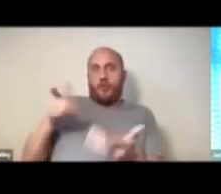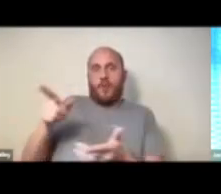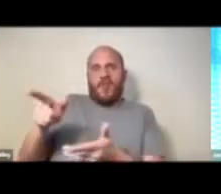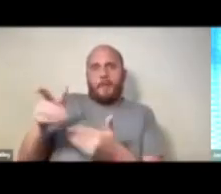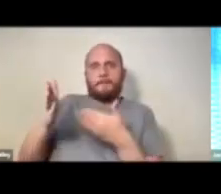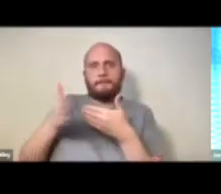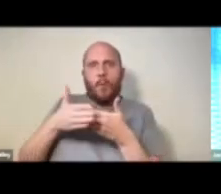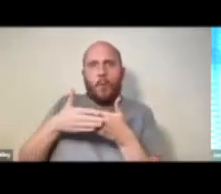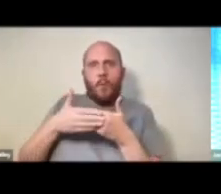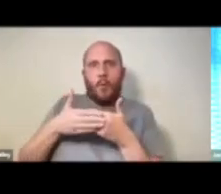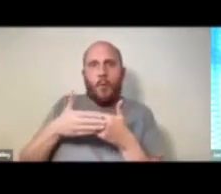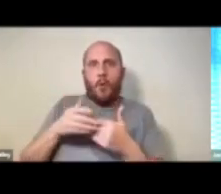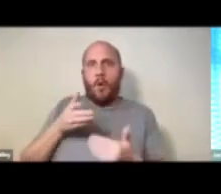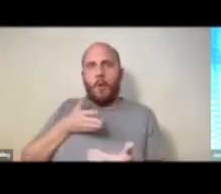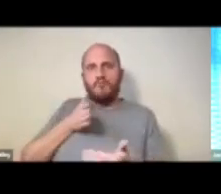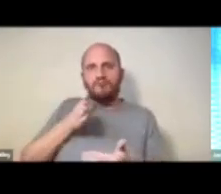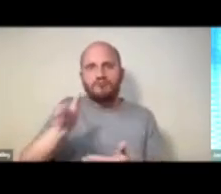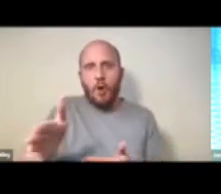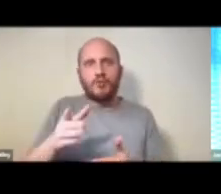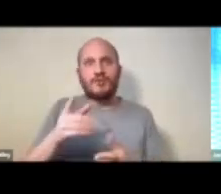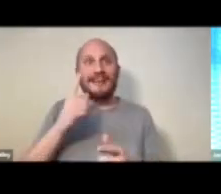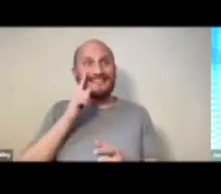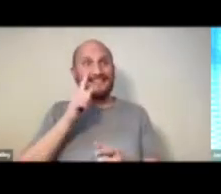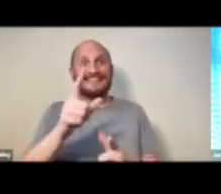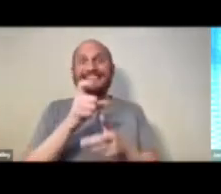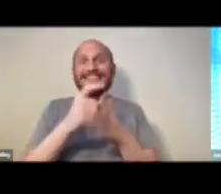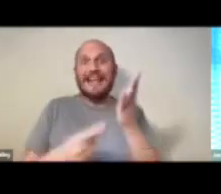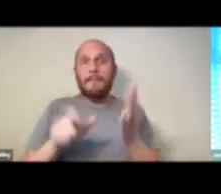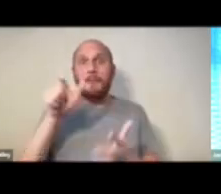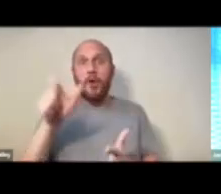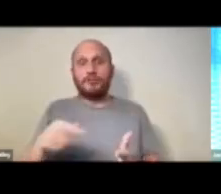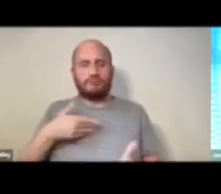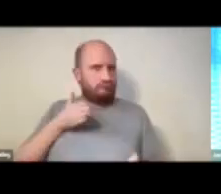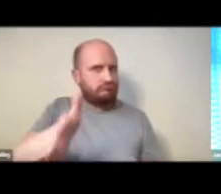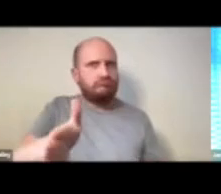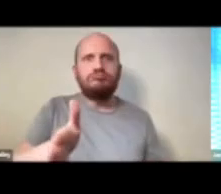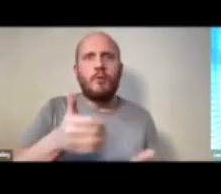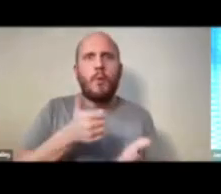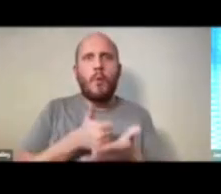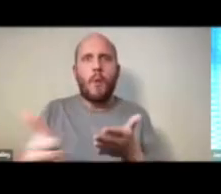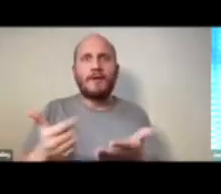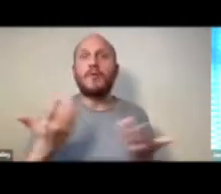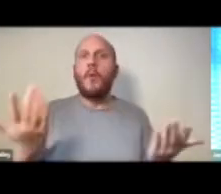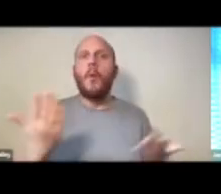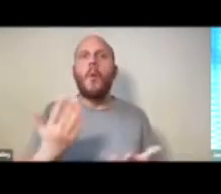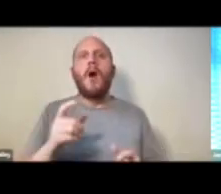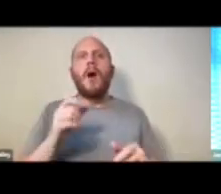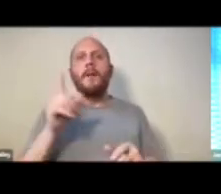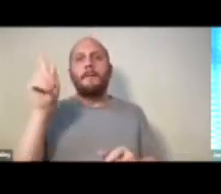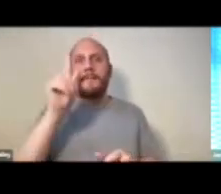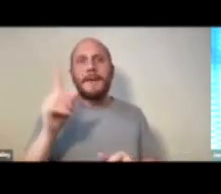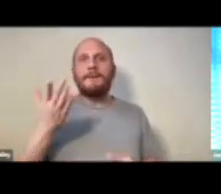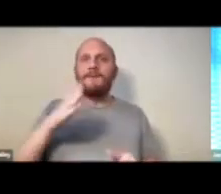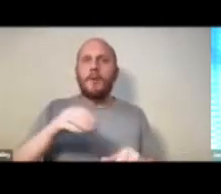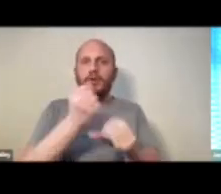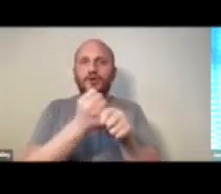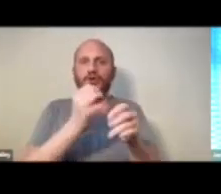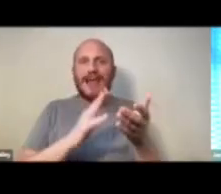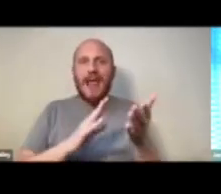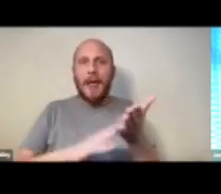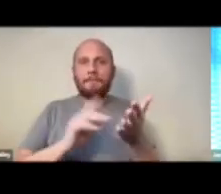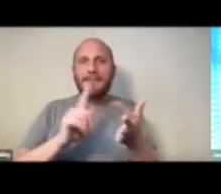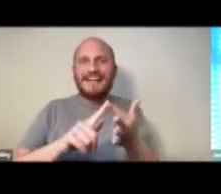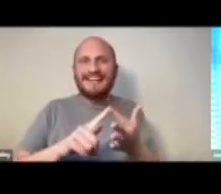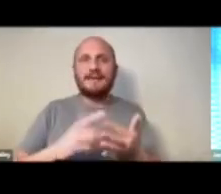making sure that they approach disabled visitors every time, or people from global majority ethnic backgrounds, to make sure their voices are